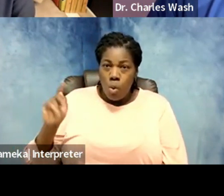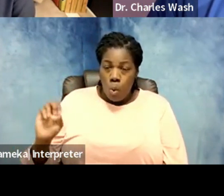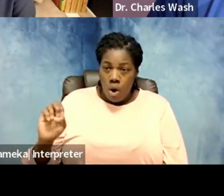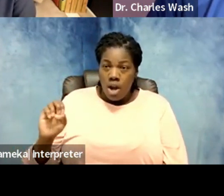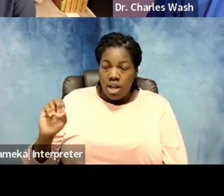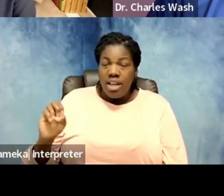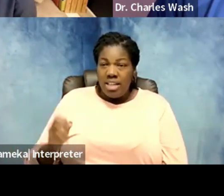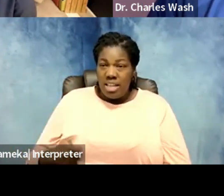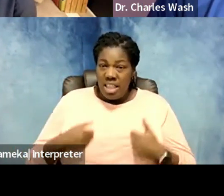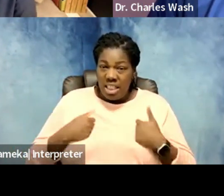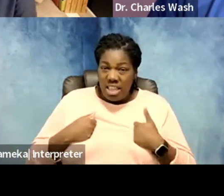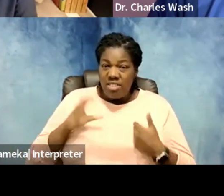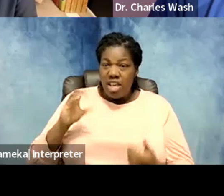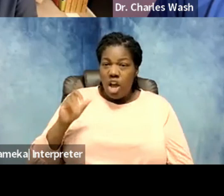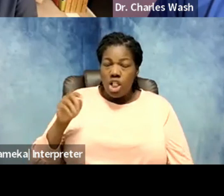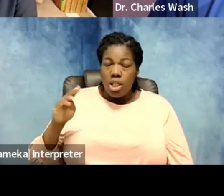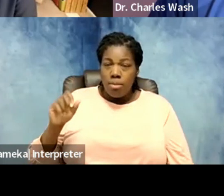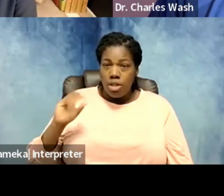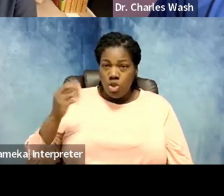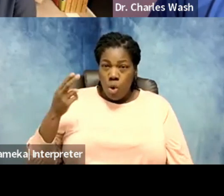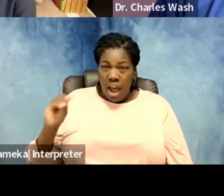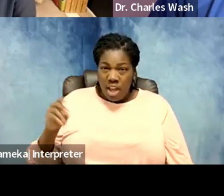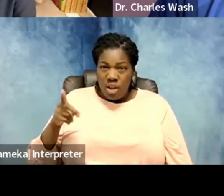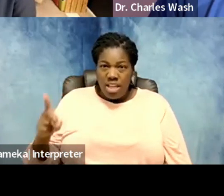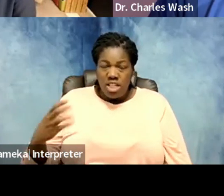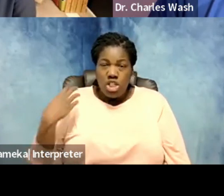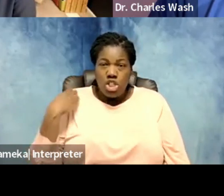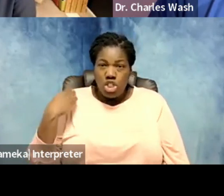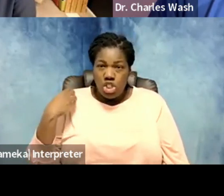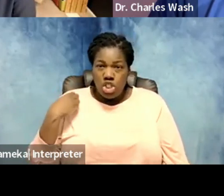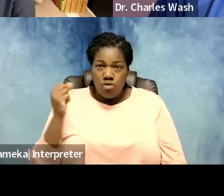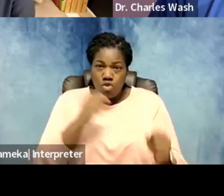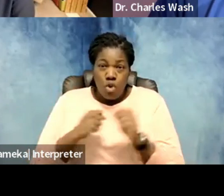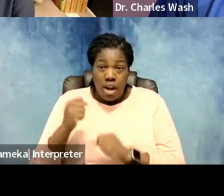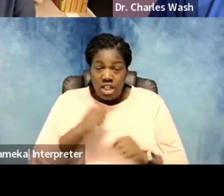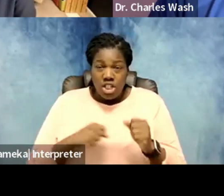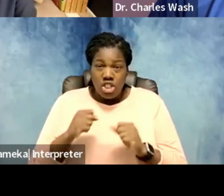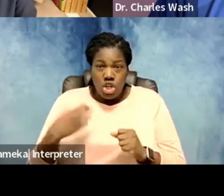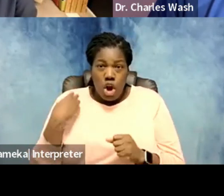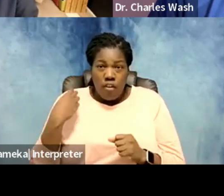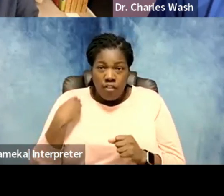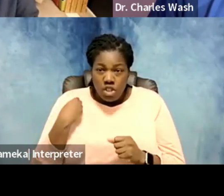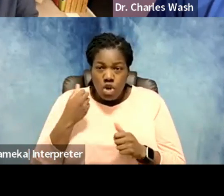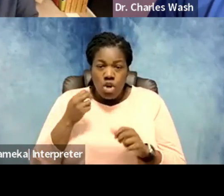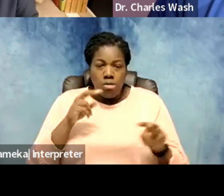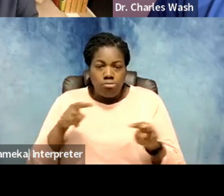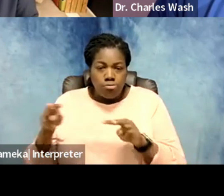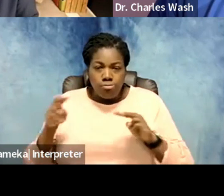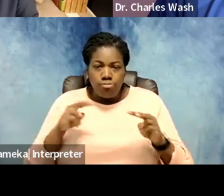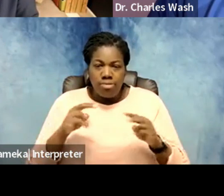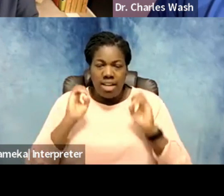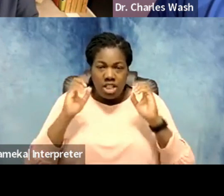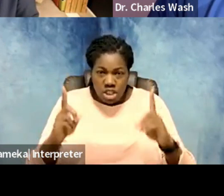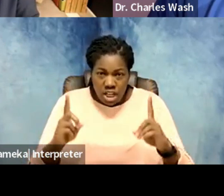Ohio. As the Chief Strategy Officer at COSI, Stephen oversees areas in education, partnerships,